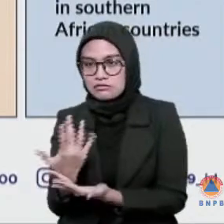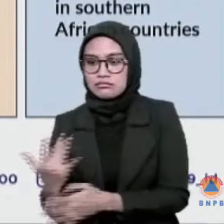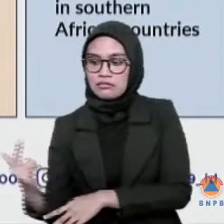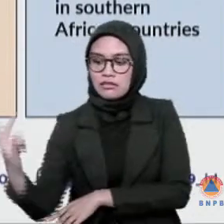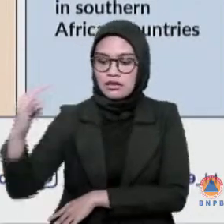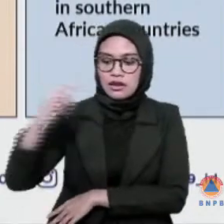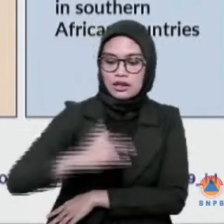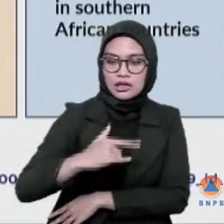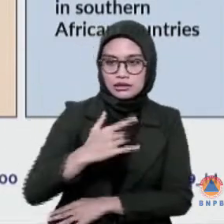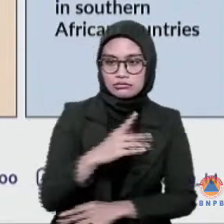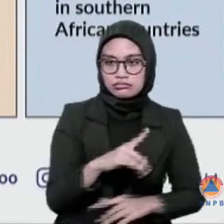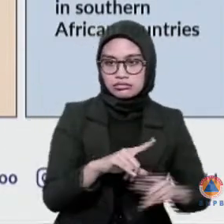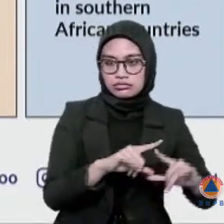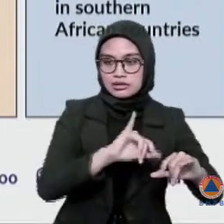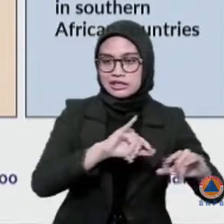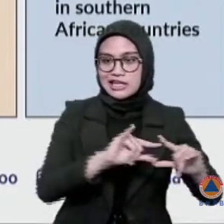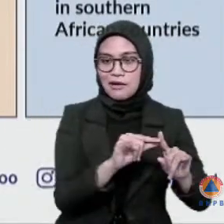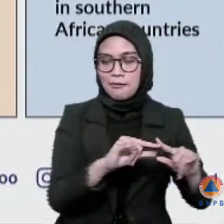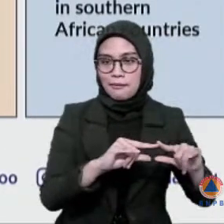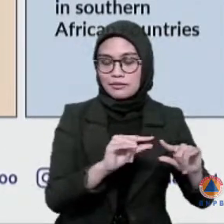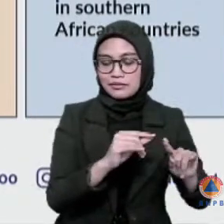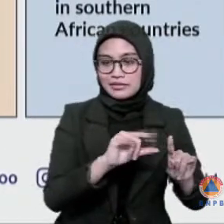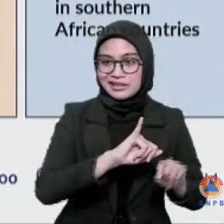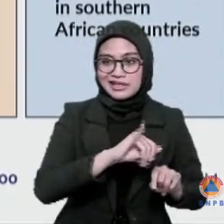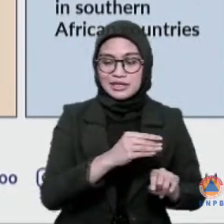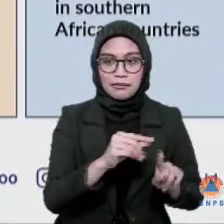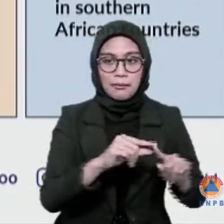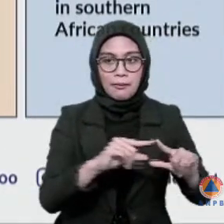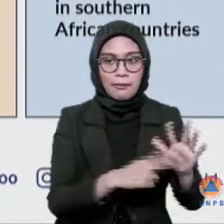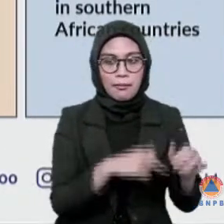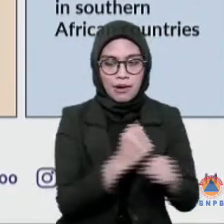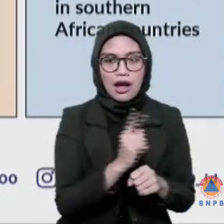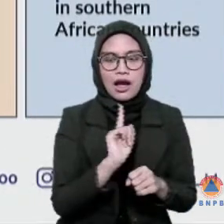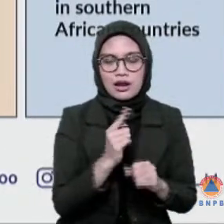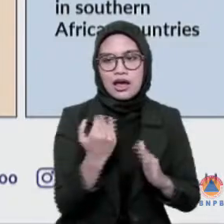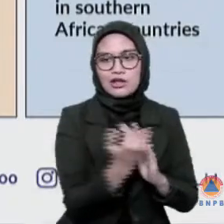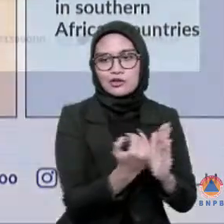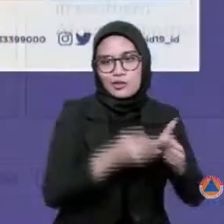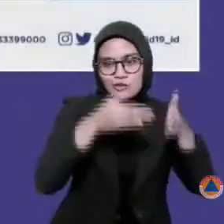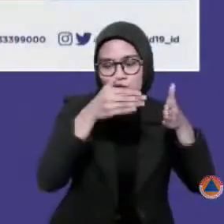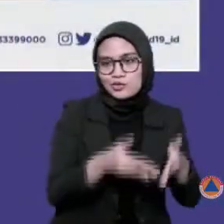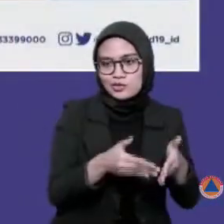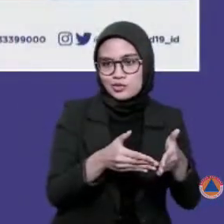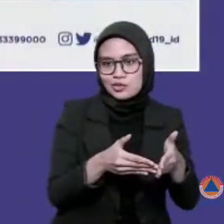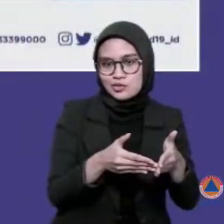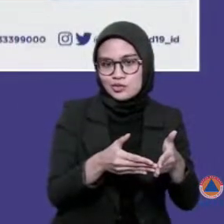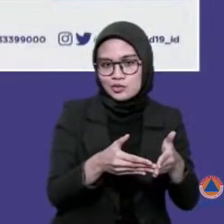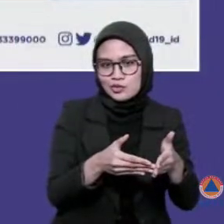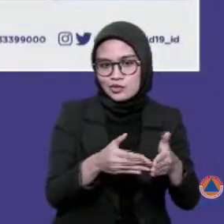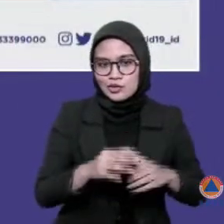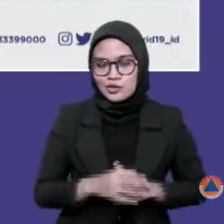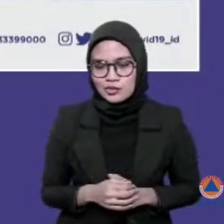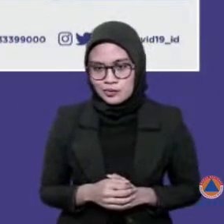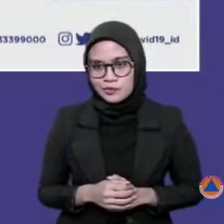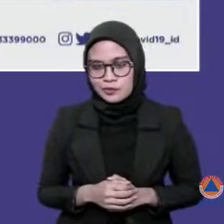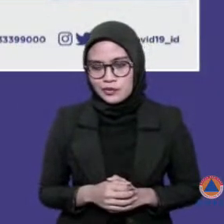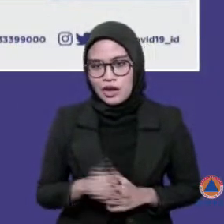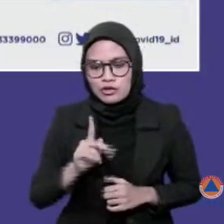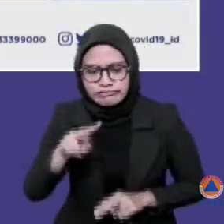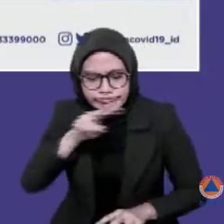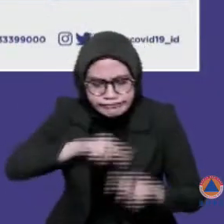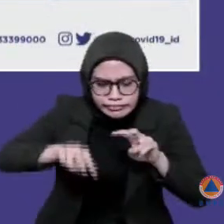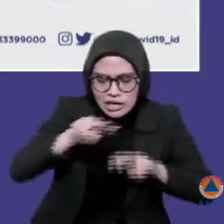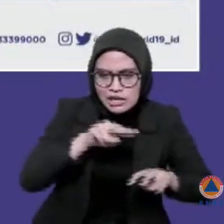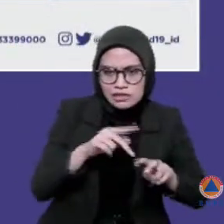countries on the Japanese red list. In addition, close contact tracing of Omicron